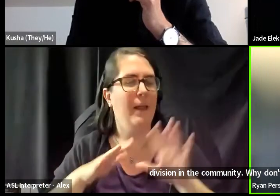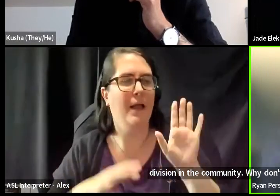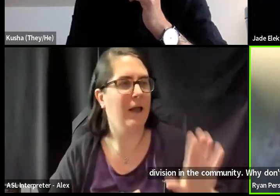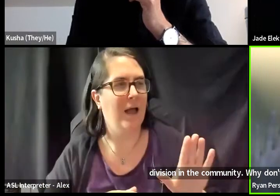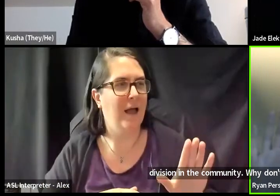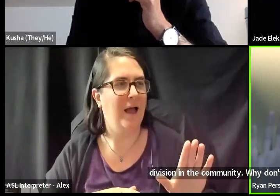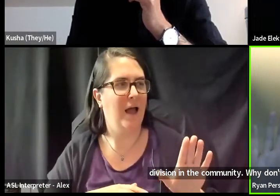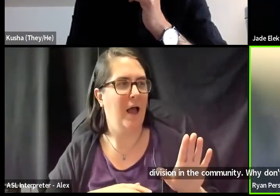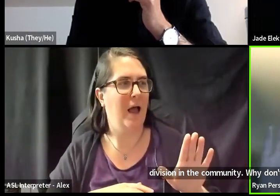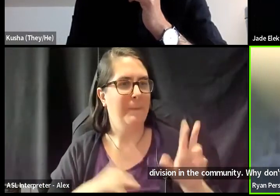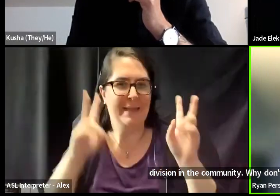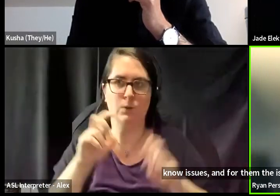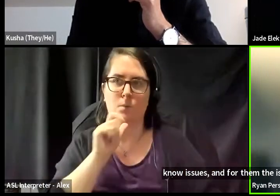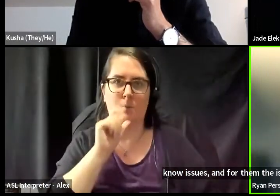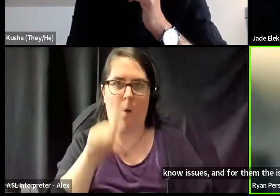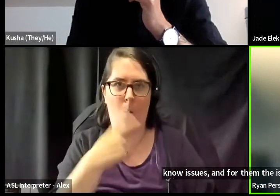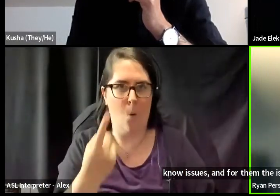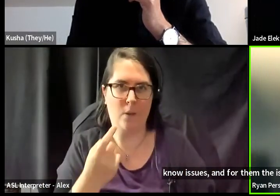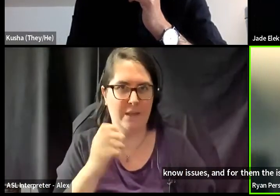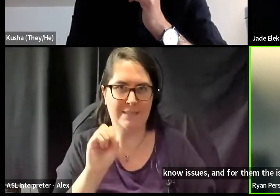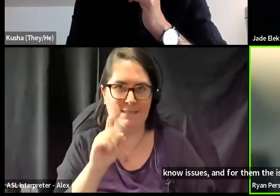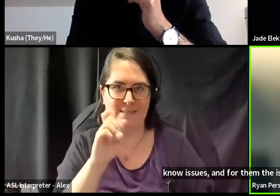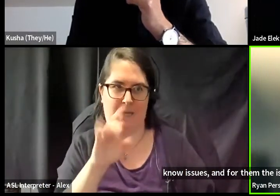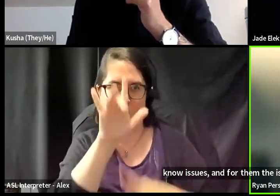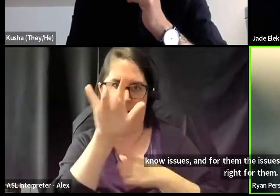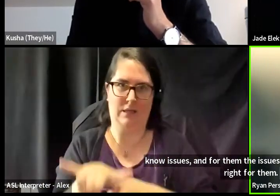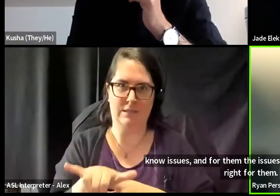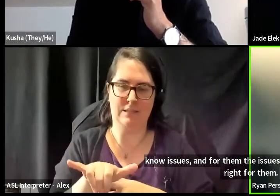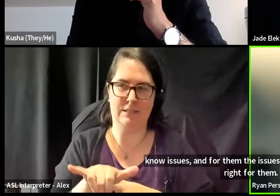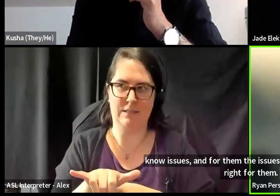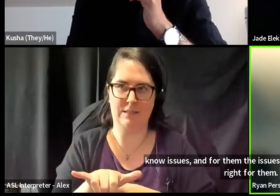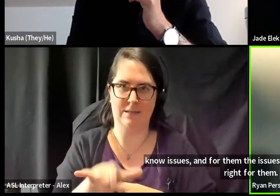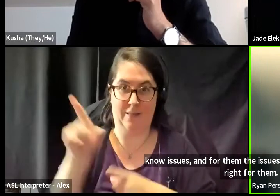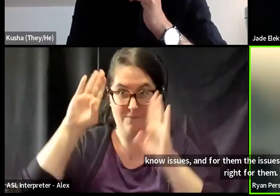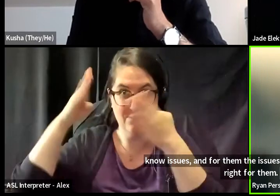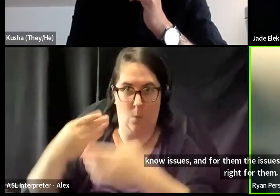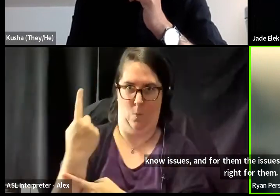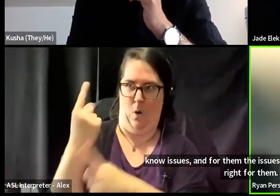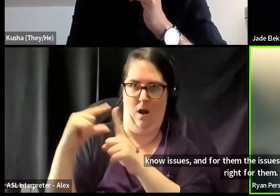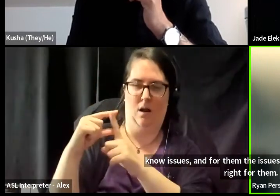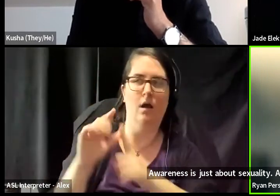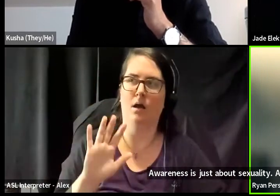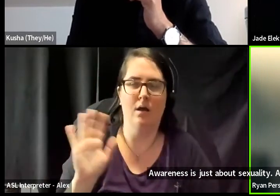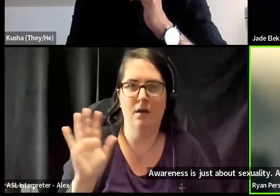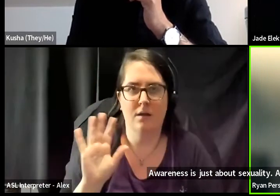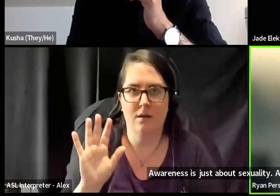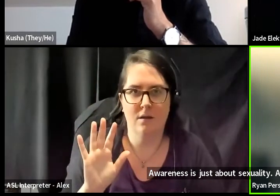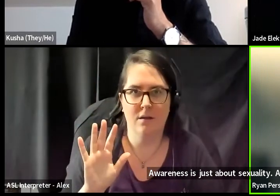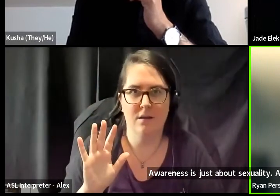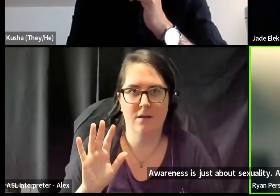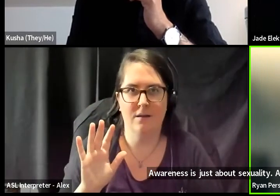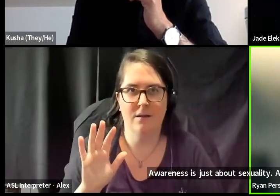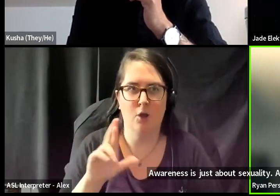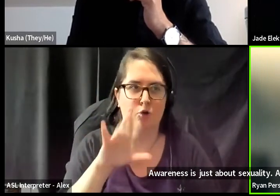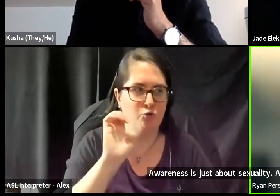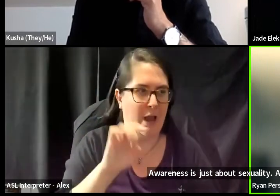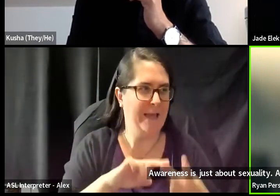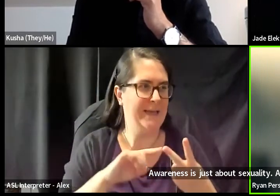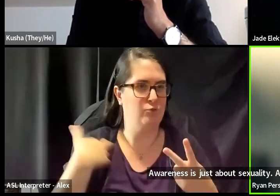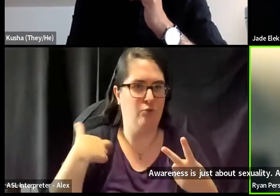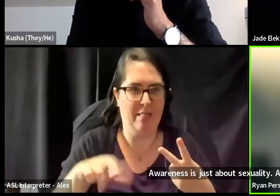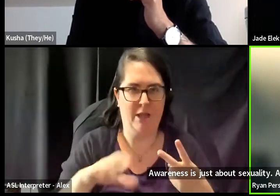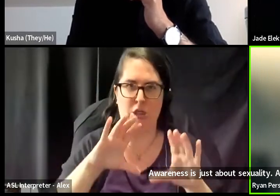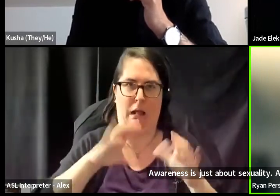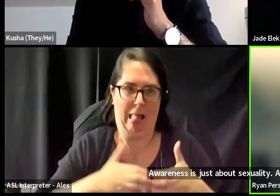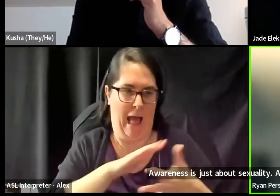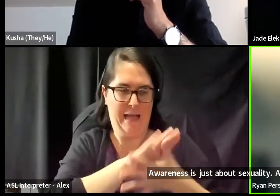just sexuality, right? For them, queerness is just about sexuality, and it has nothing to do with race or gender or class or religion,